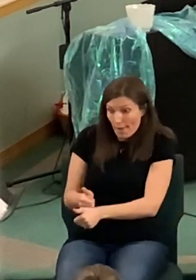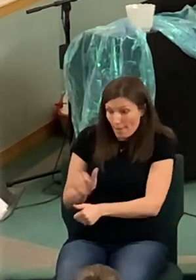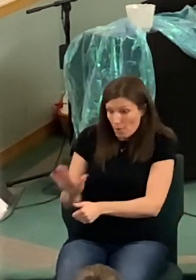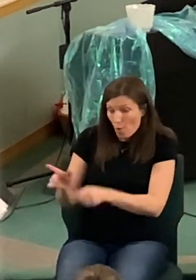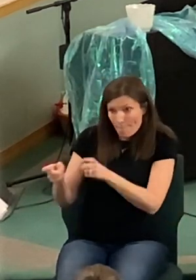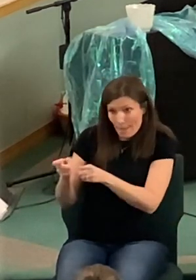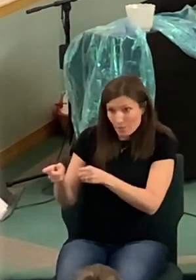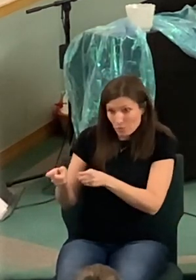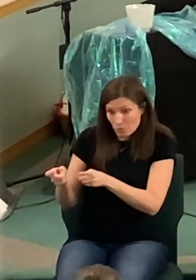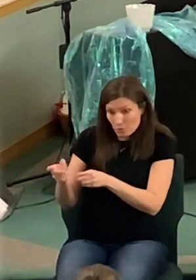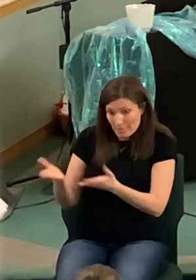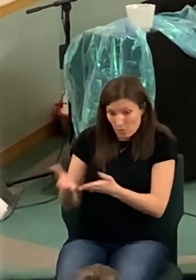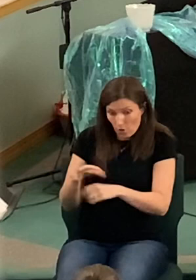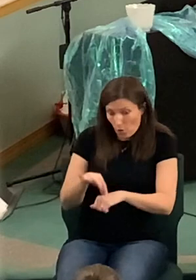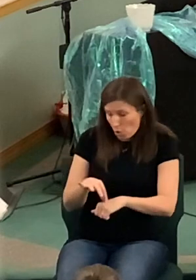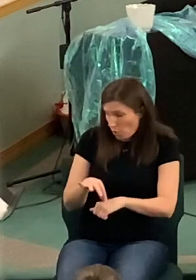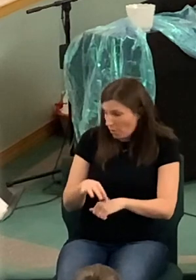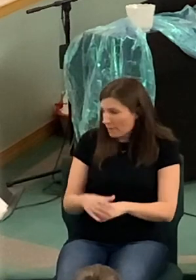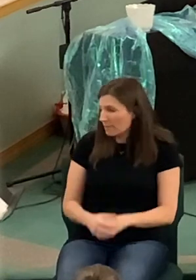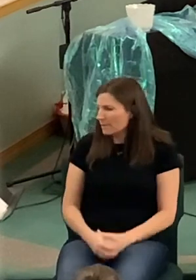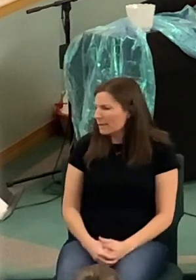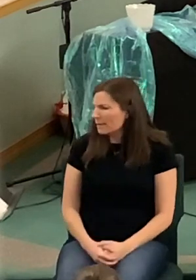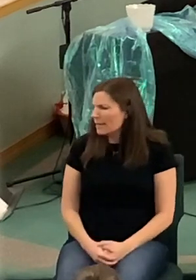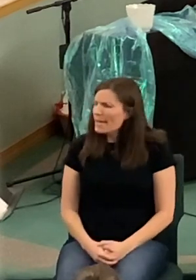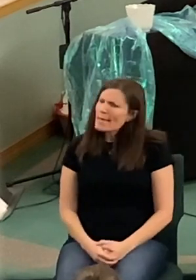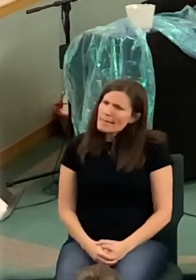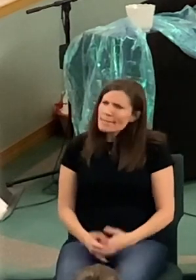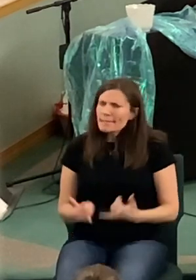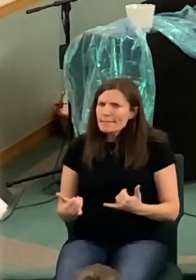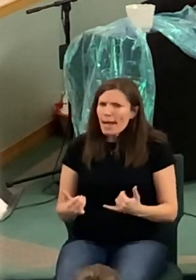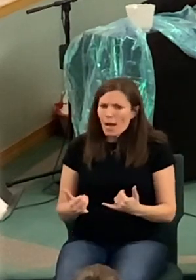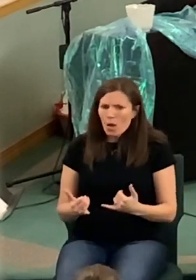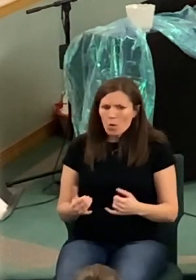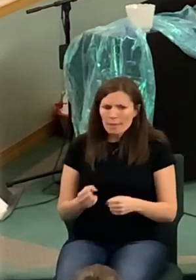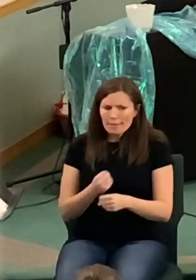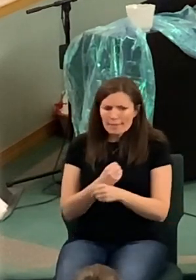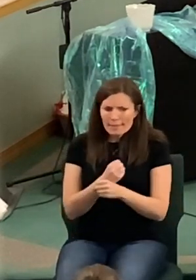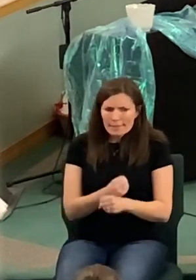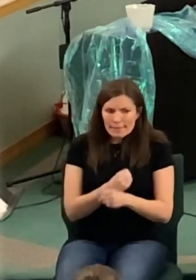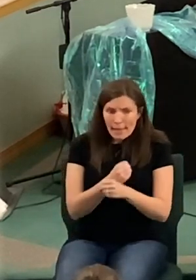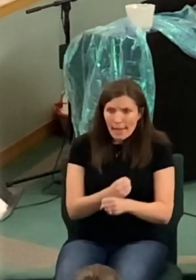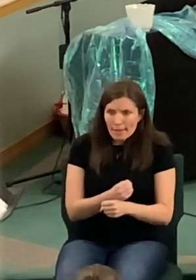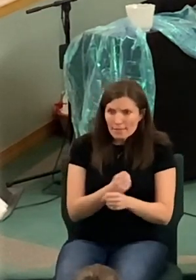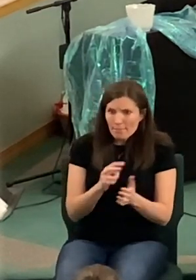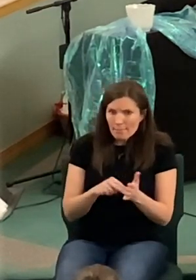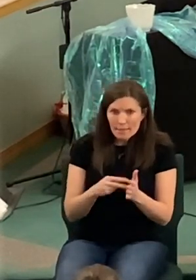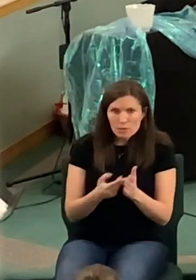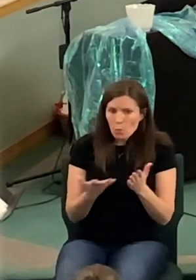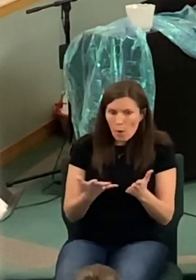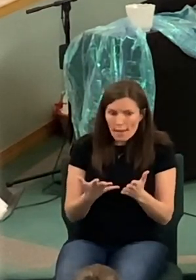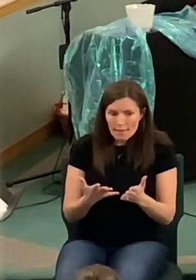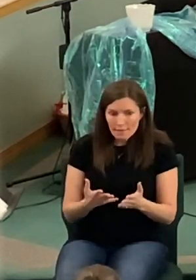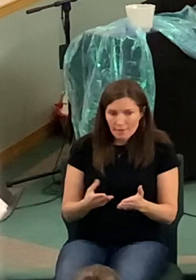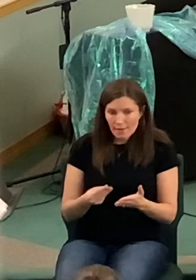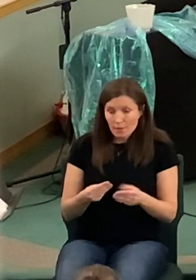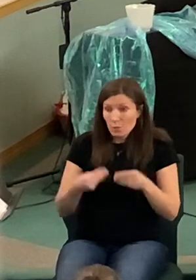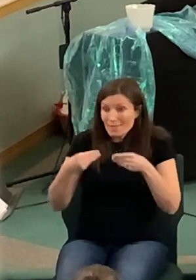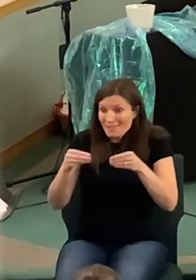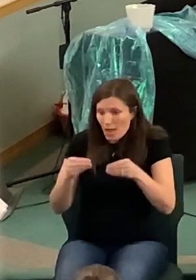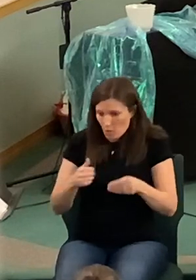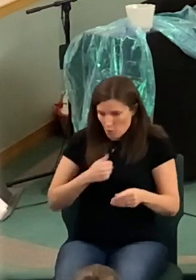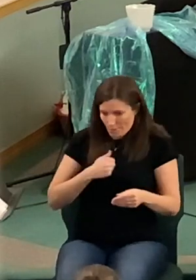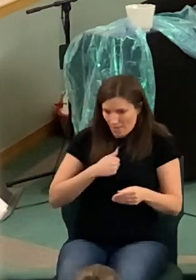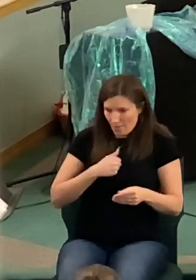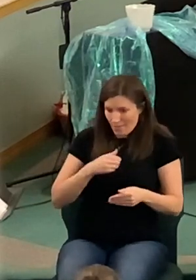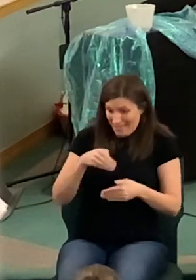masters on earth." Now slaves indicates one that sells himself into slavery for another person.